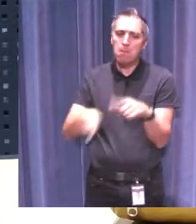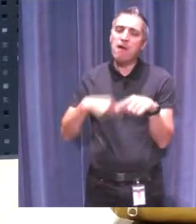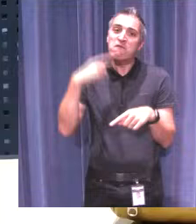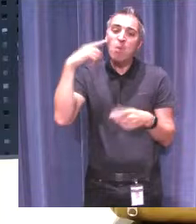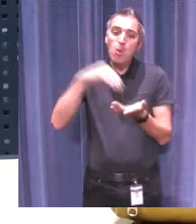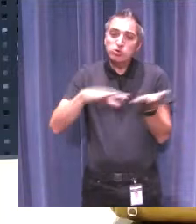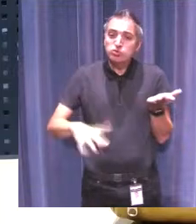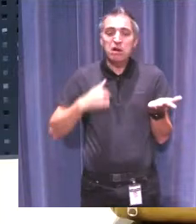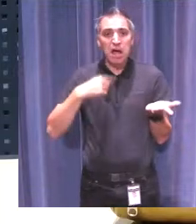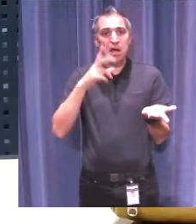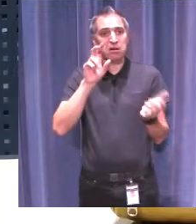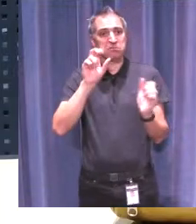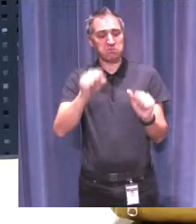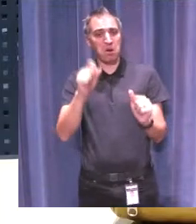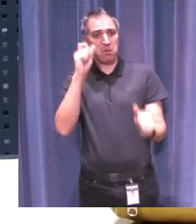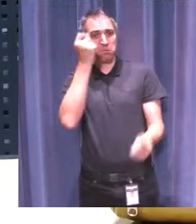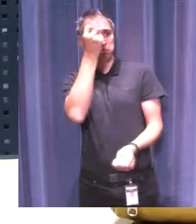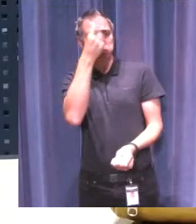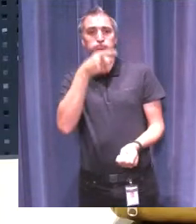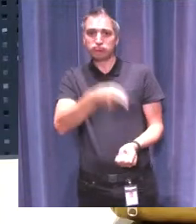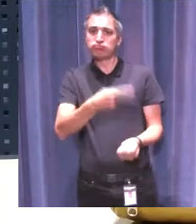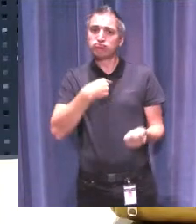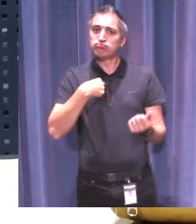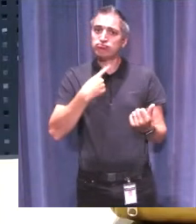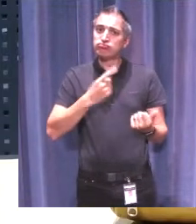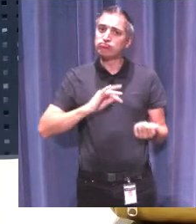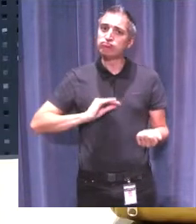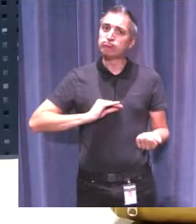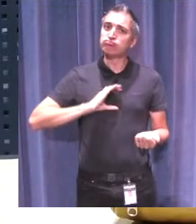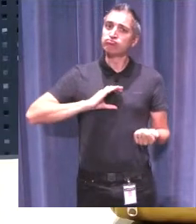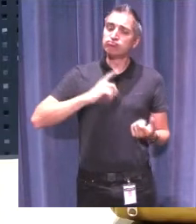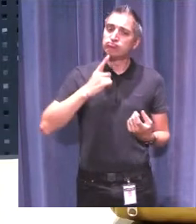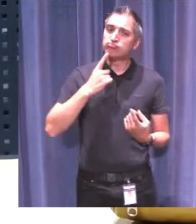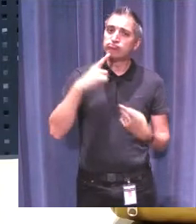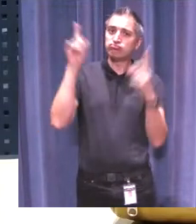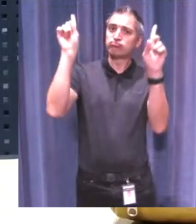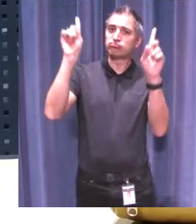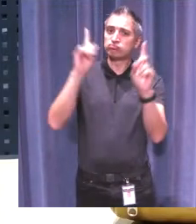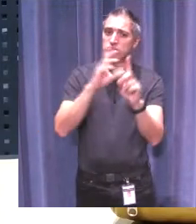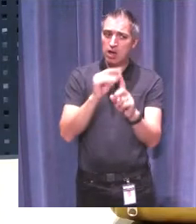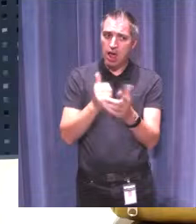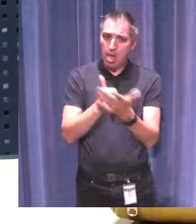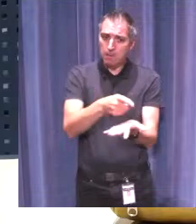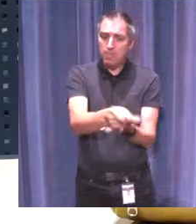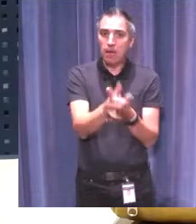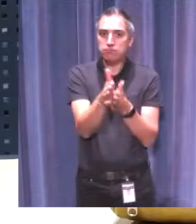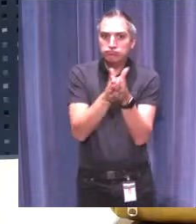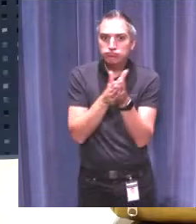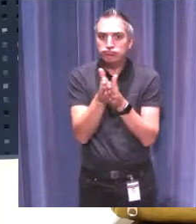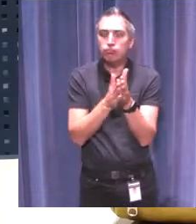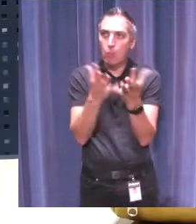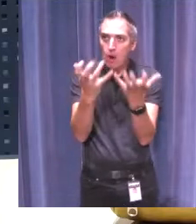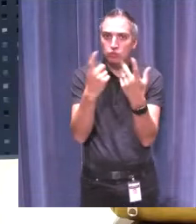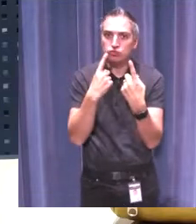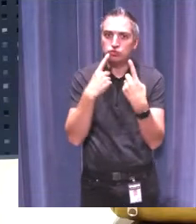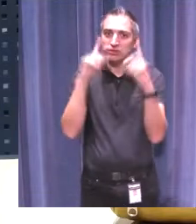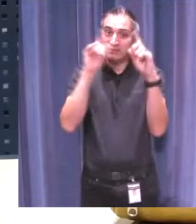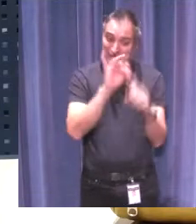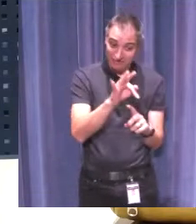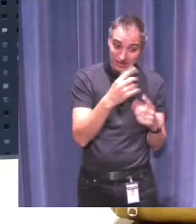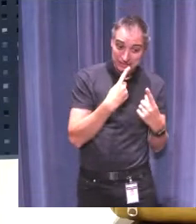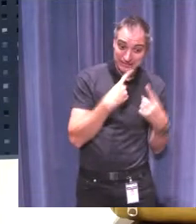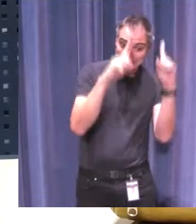and help them to want to achieve. If they can achieve in that